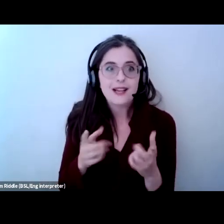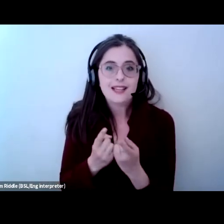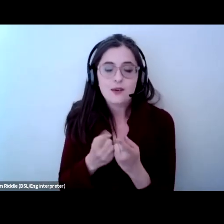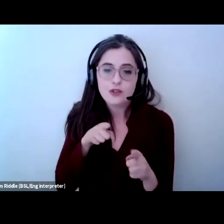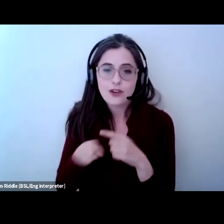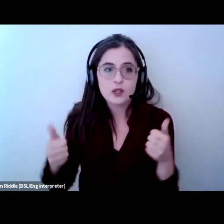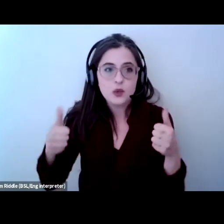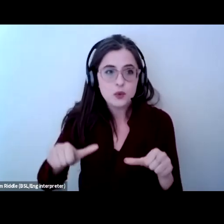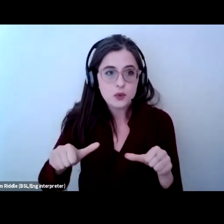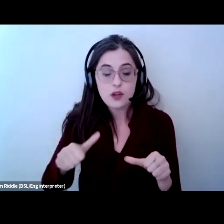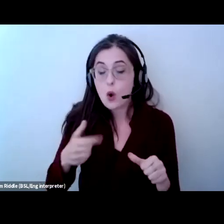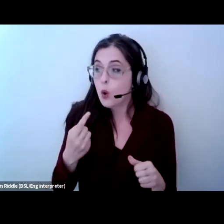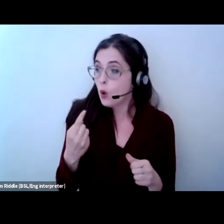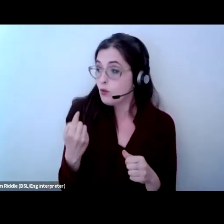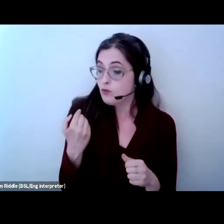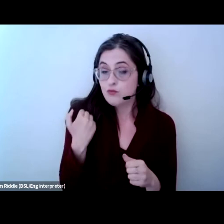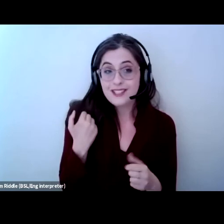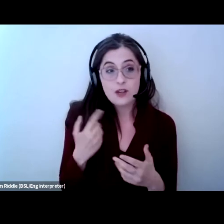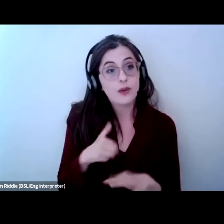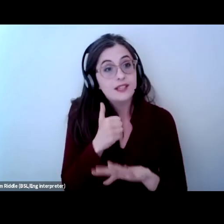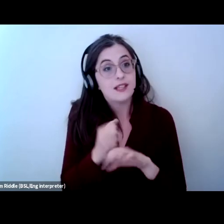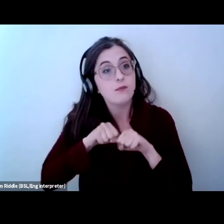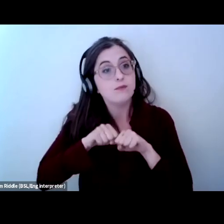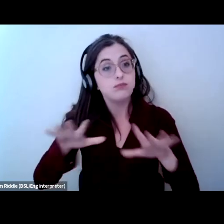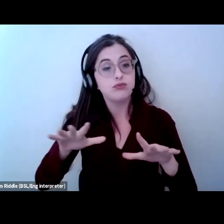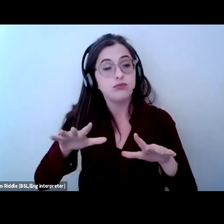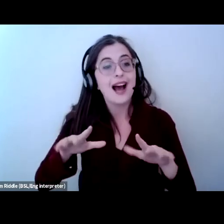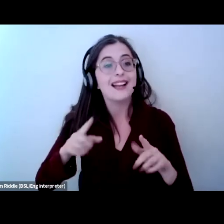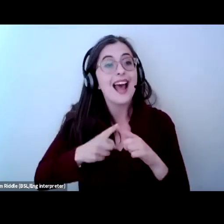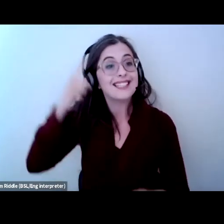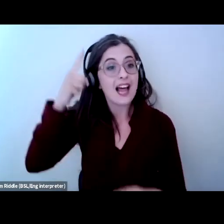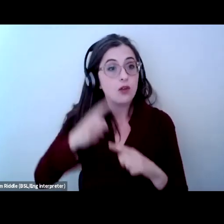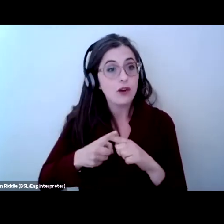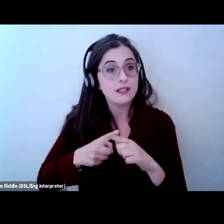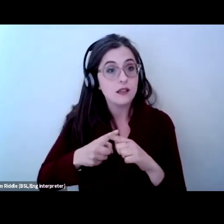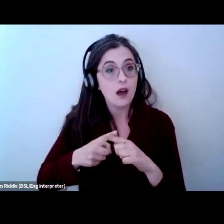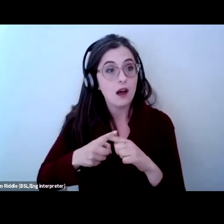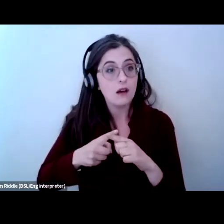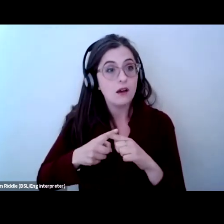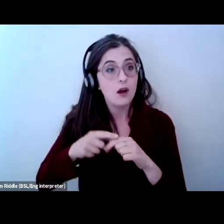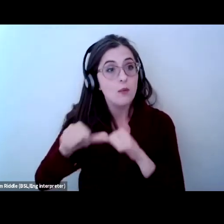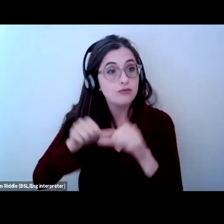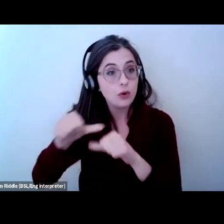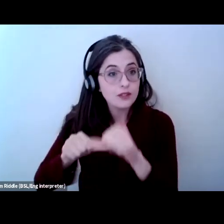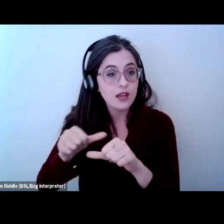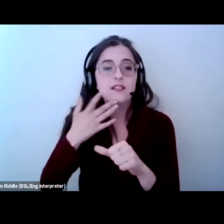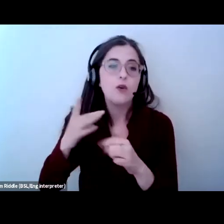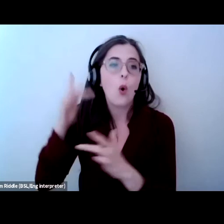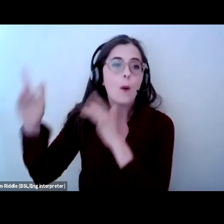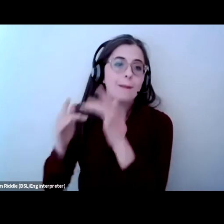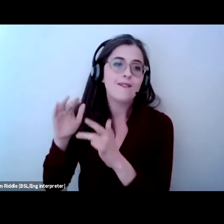an accelerator program specifically for platform cooperatives. We've just closed the application window for the first